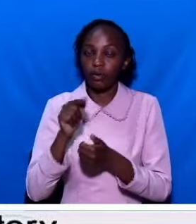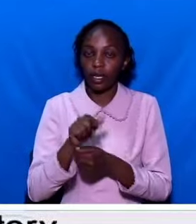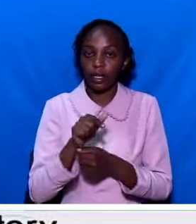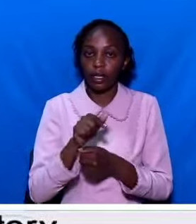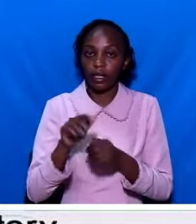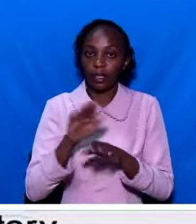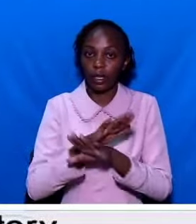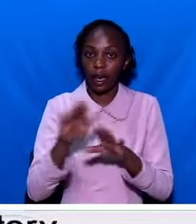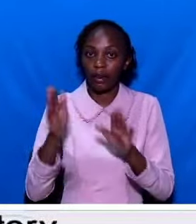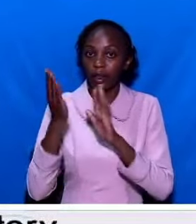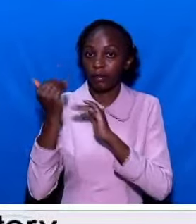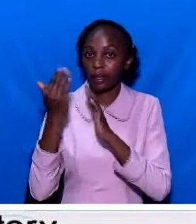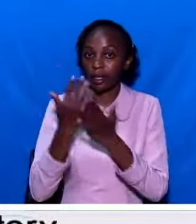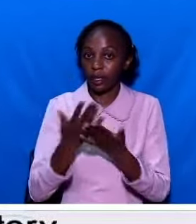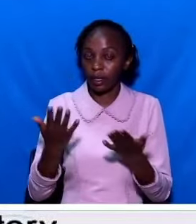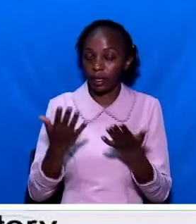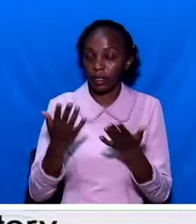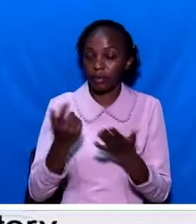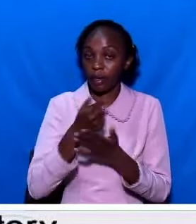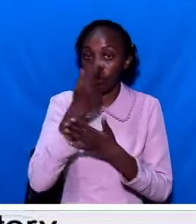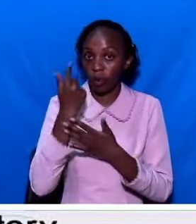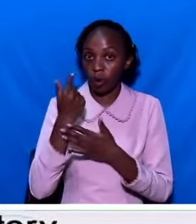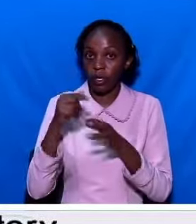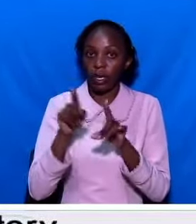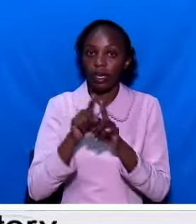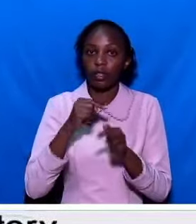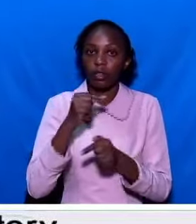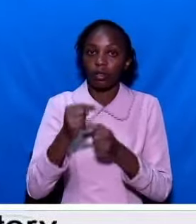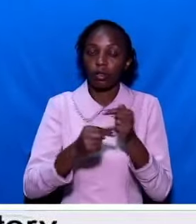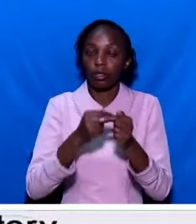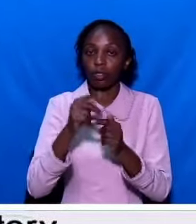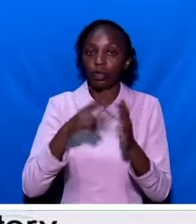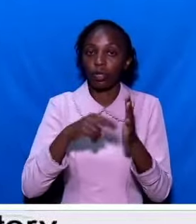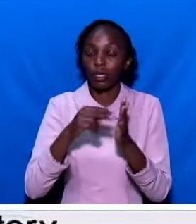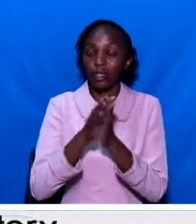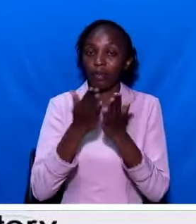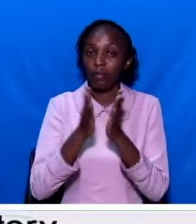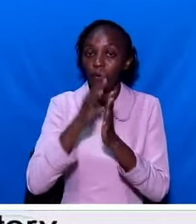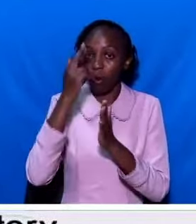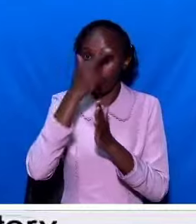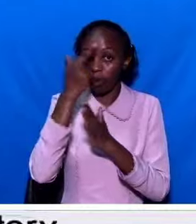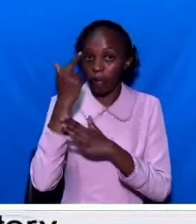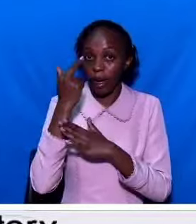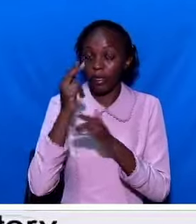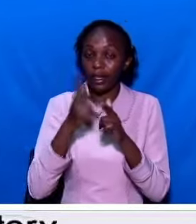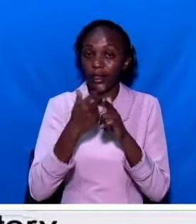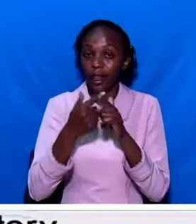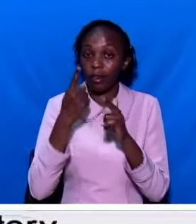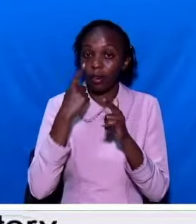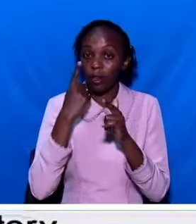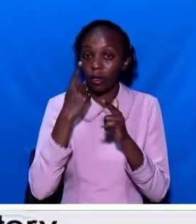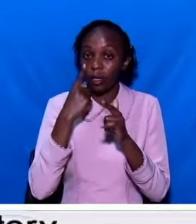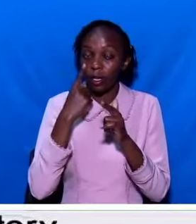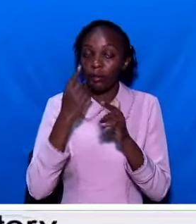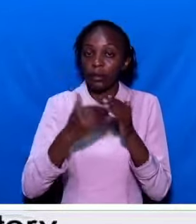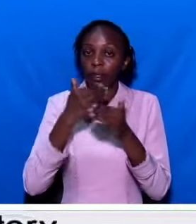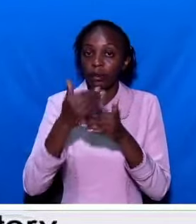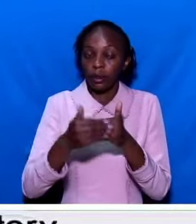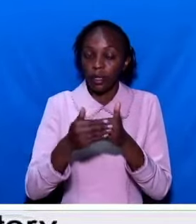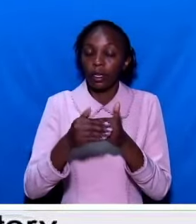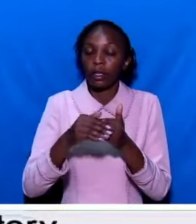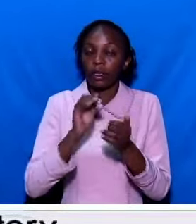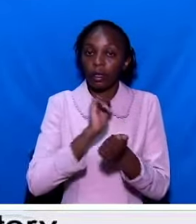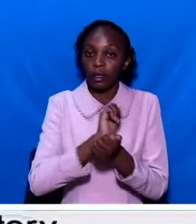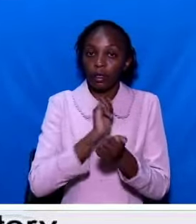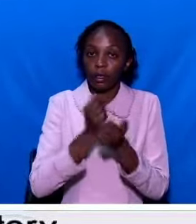You know? Because as you go through the book of Romans, you notice after Paul speaking about the justification